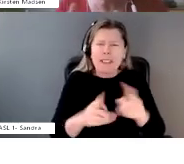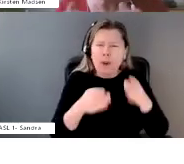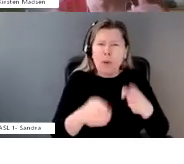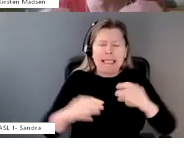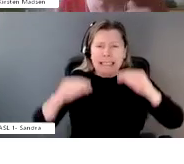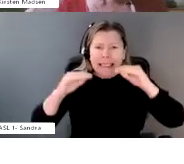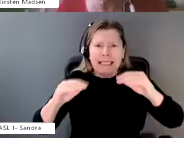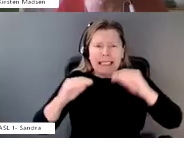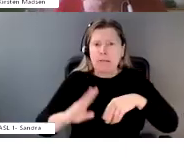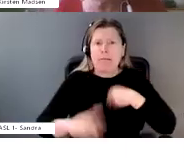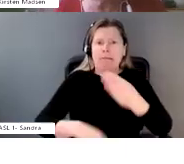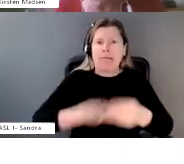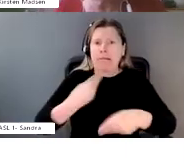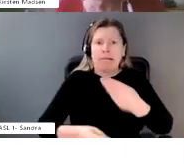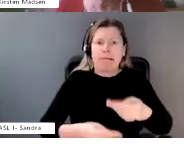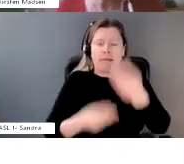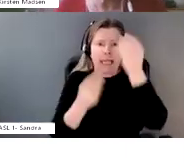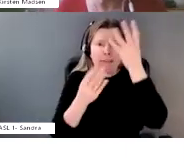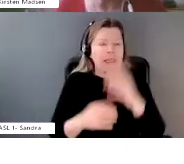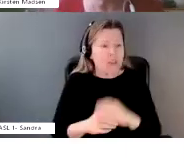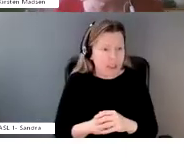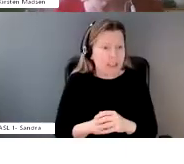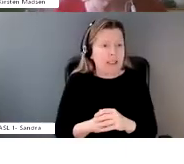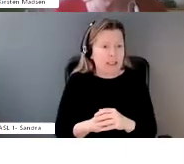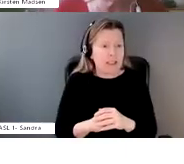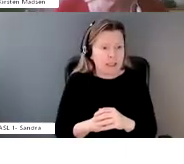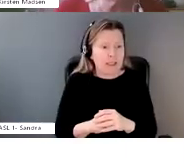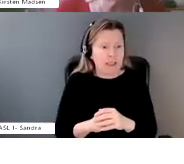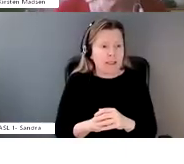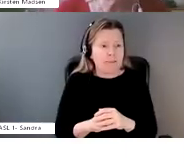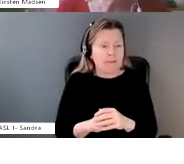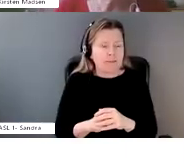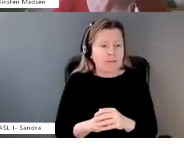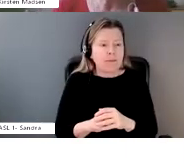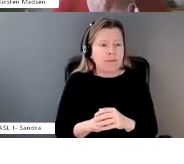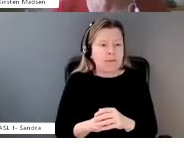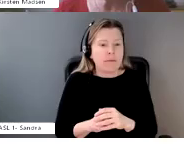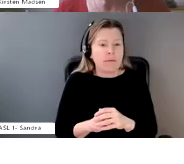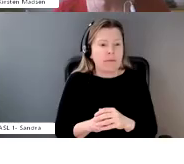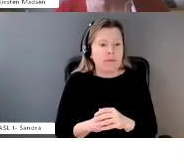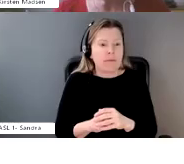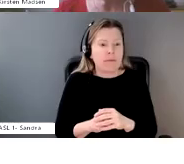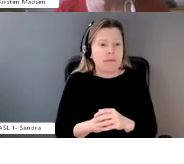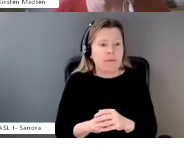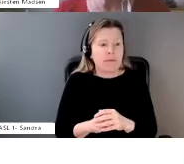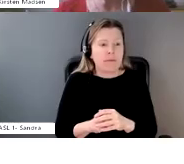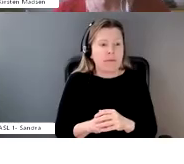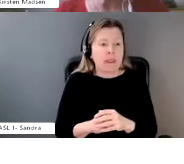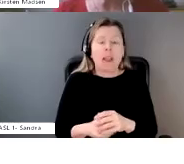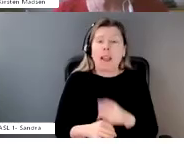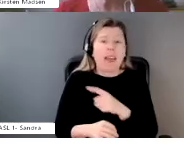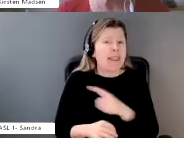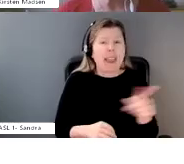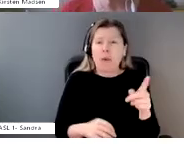clear about what would be in the workshop when we were advertising it. They were accommodating. So